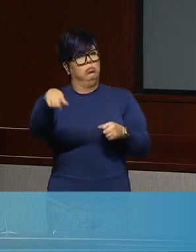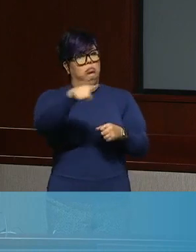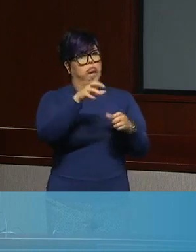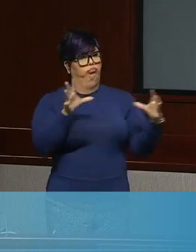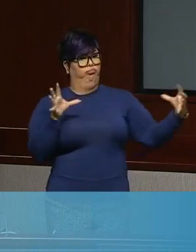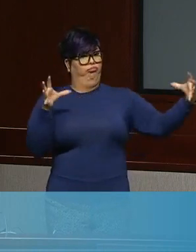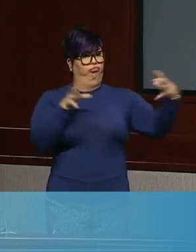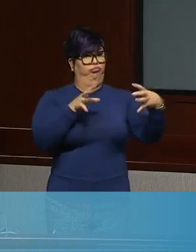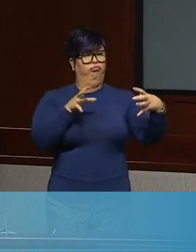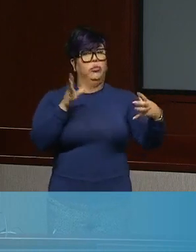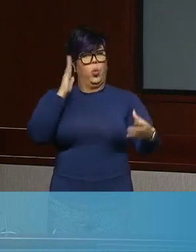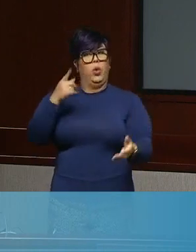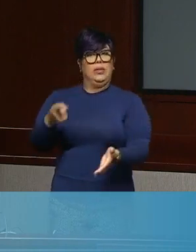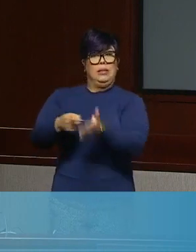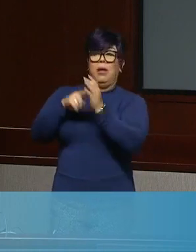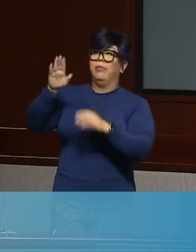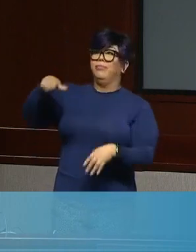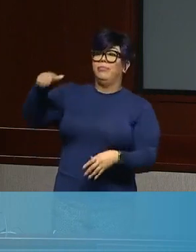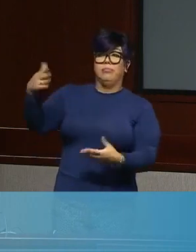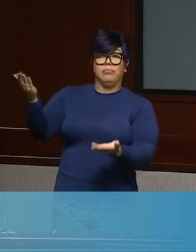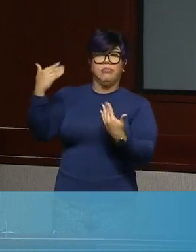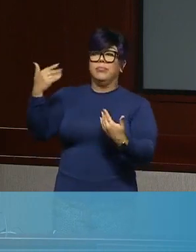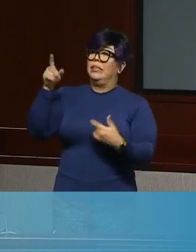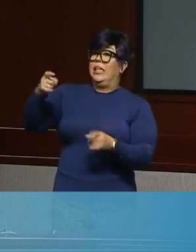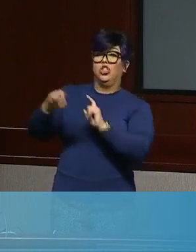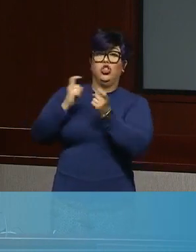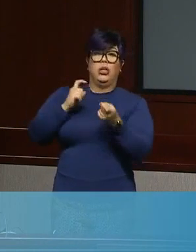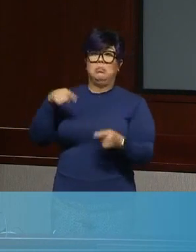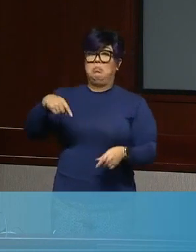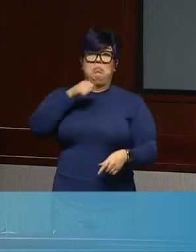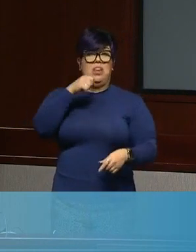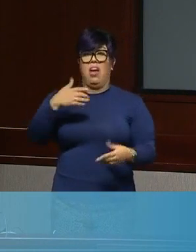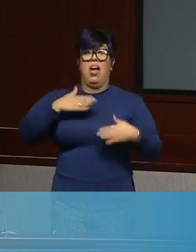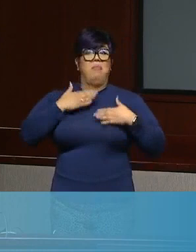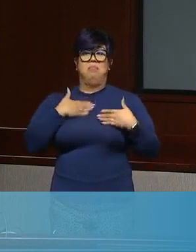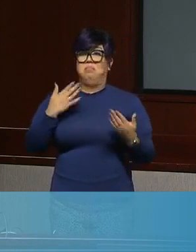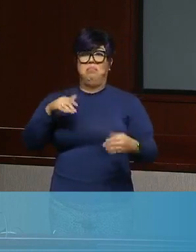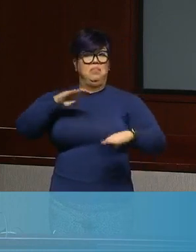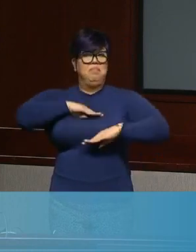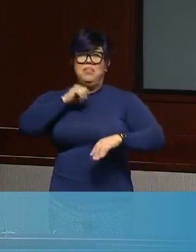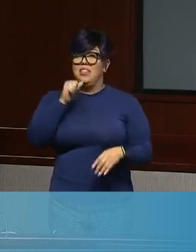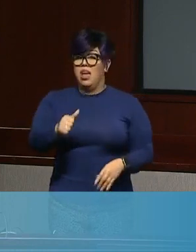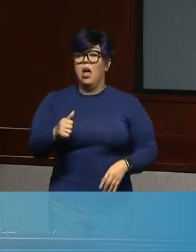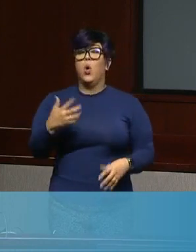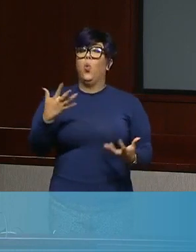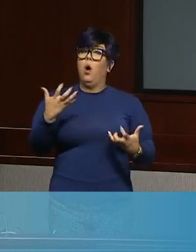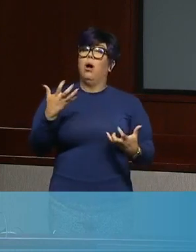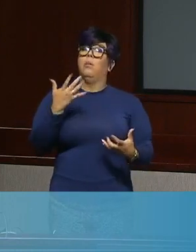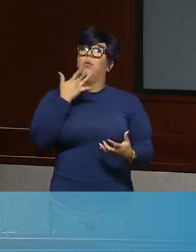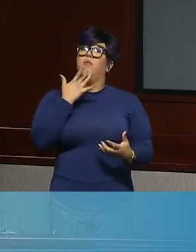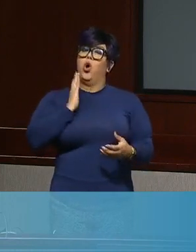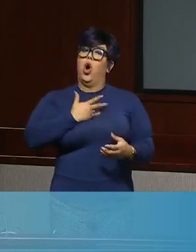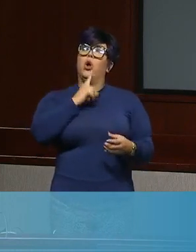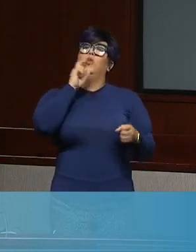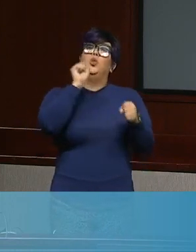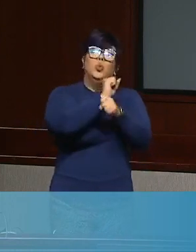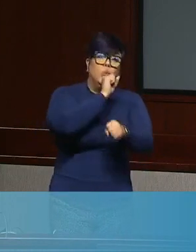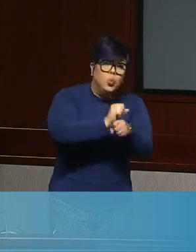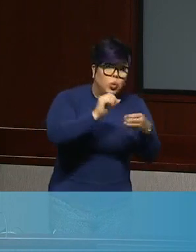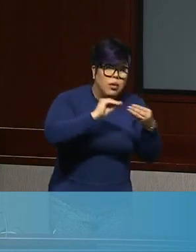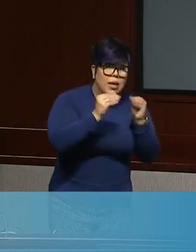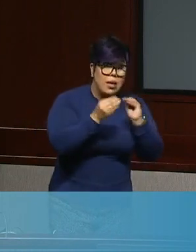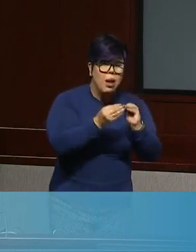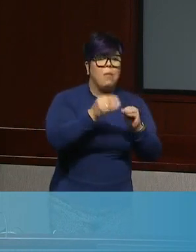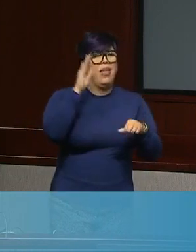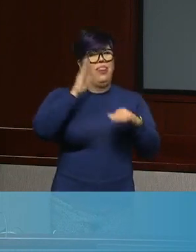that we get changes in this area. We want our actual numbers to be the numbers that we are judged